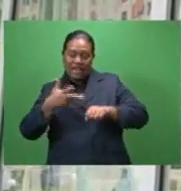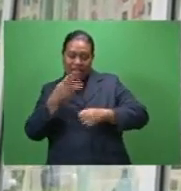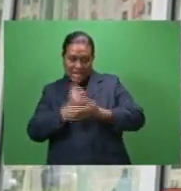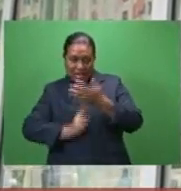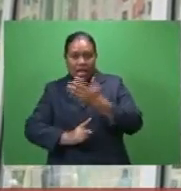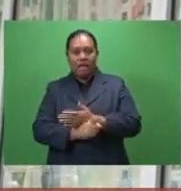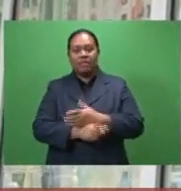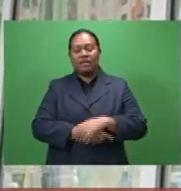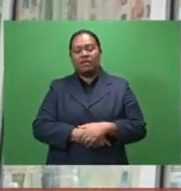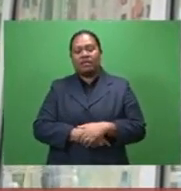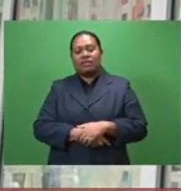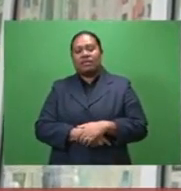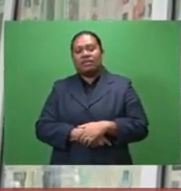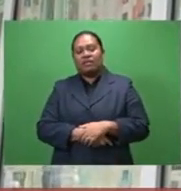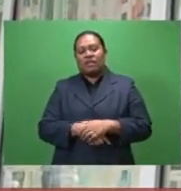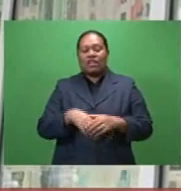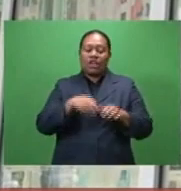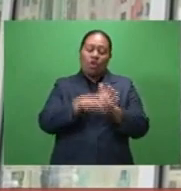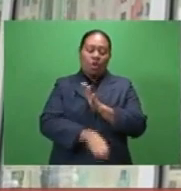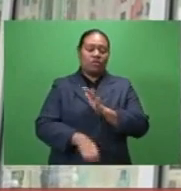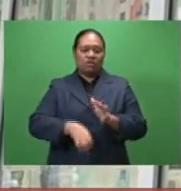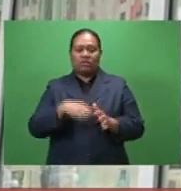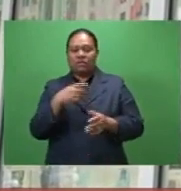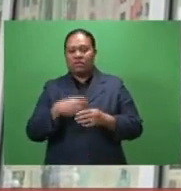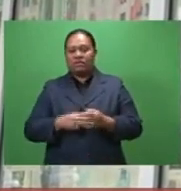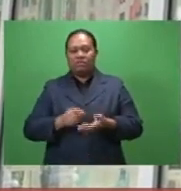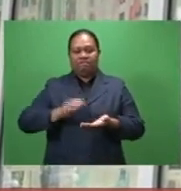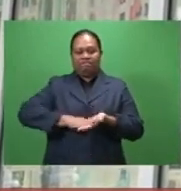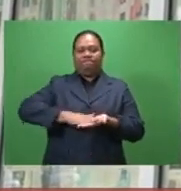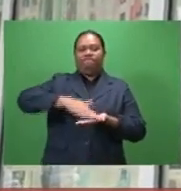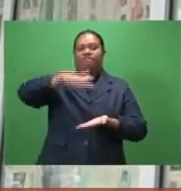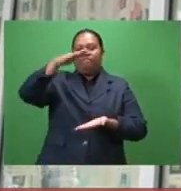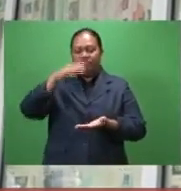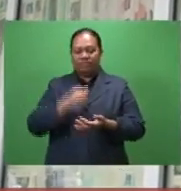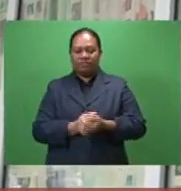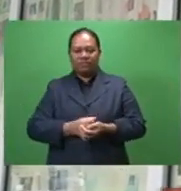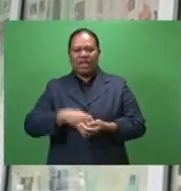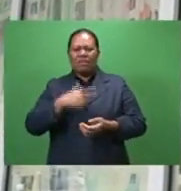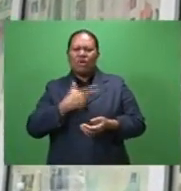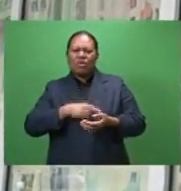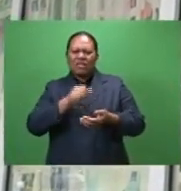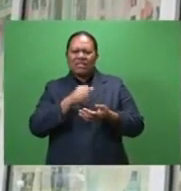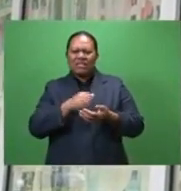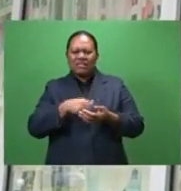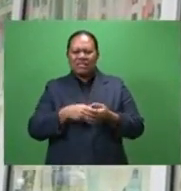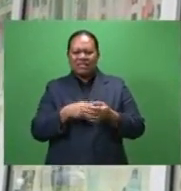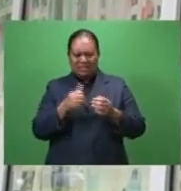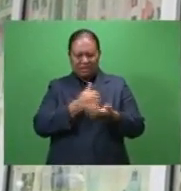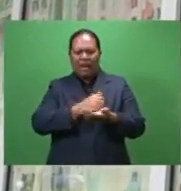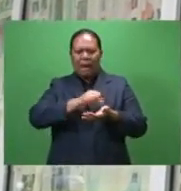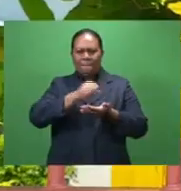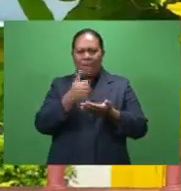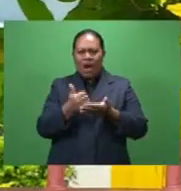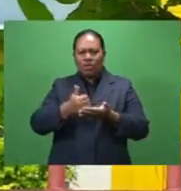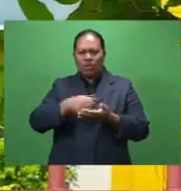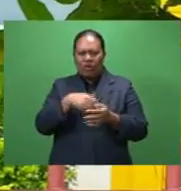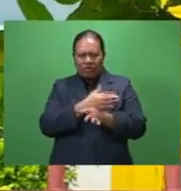With COVID-19 around, the cost of fish has increased, and it's not worth the amount of fish being sold to people.